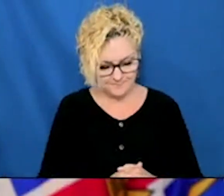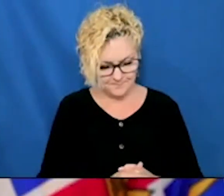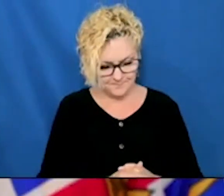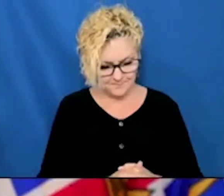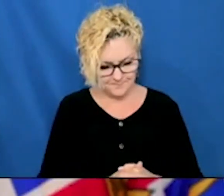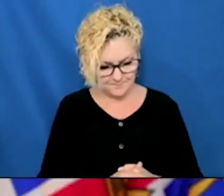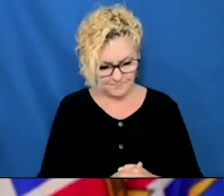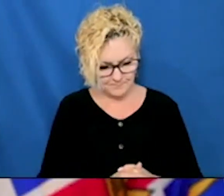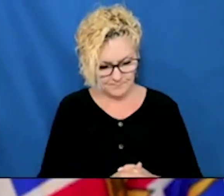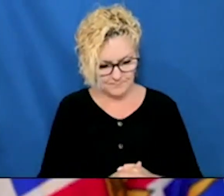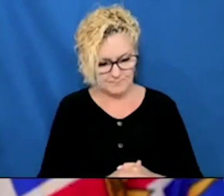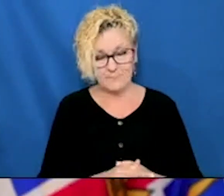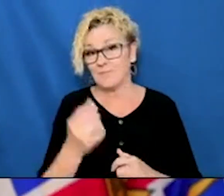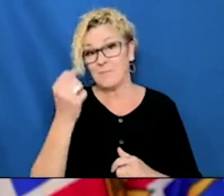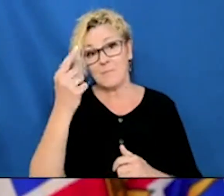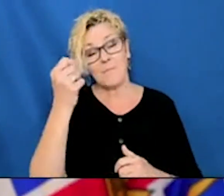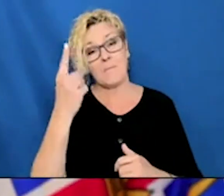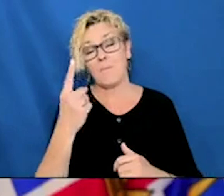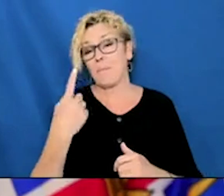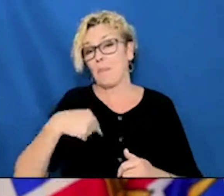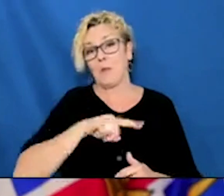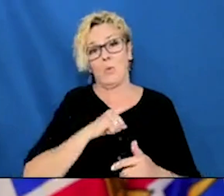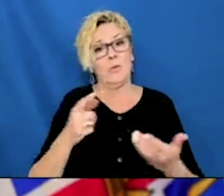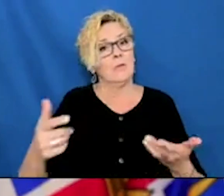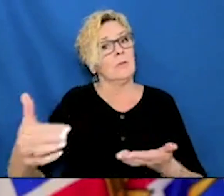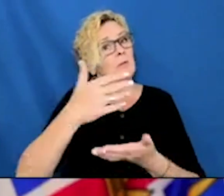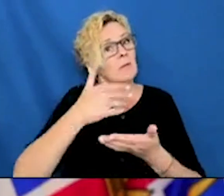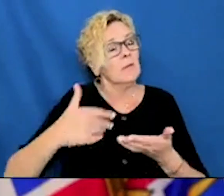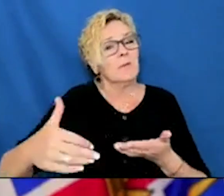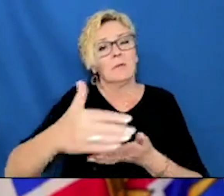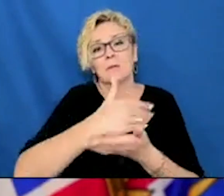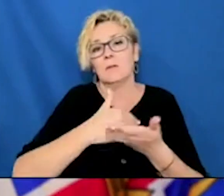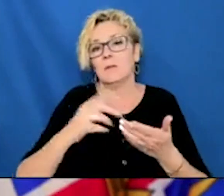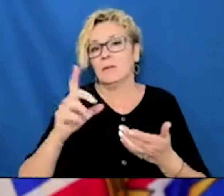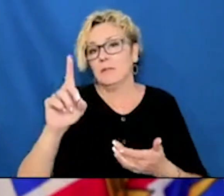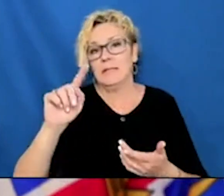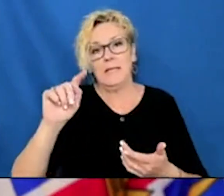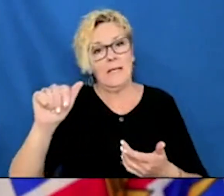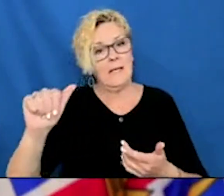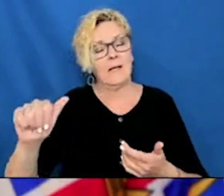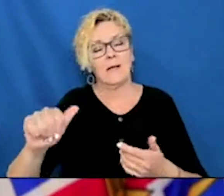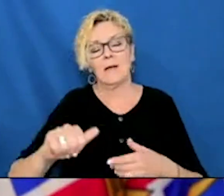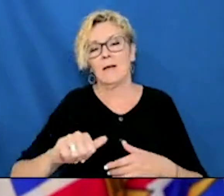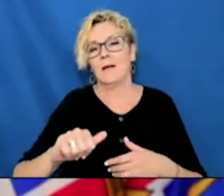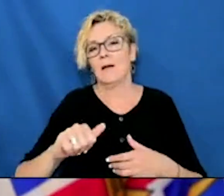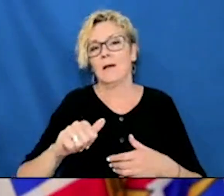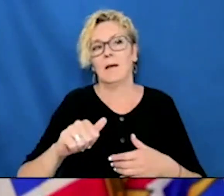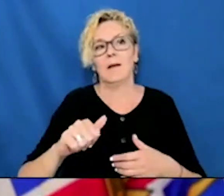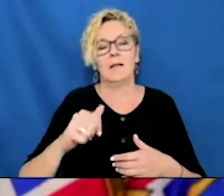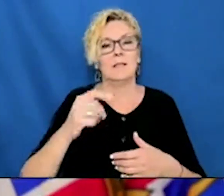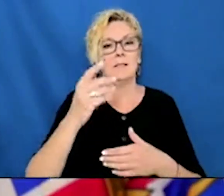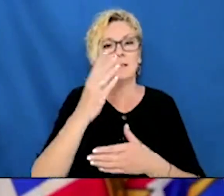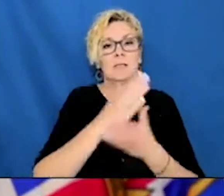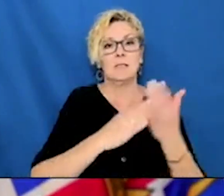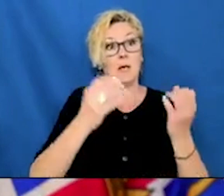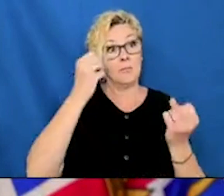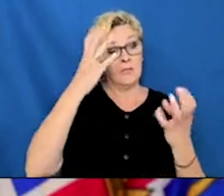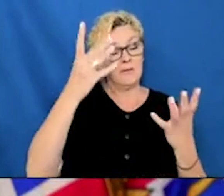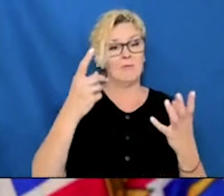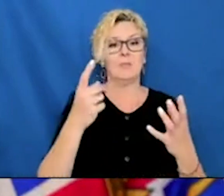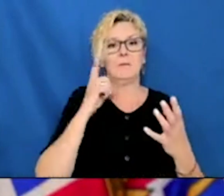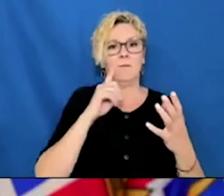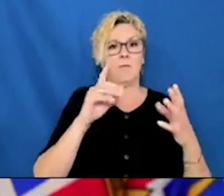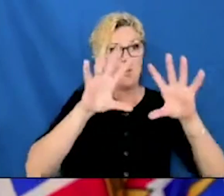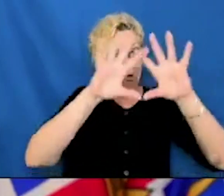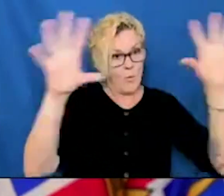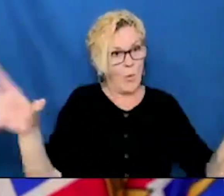make provincial decisions about our program. And then we post as much as possible publicly so that everybody can see the